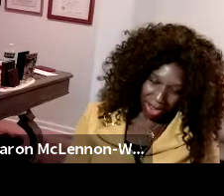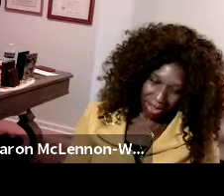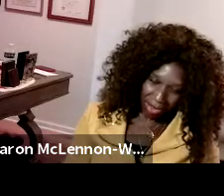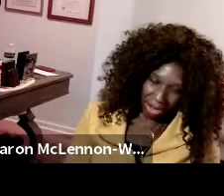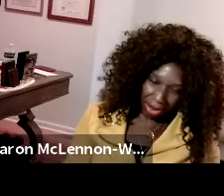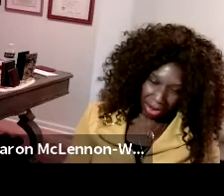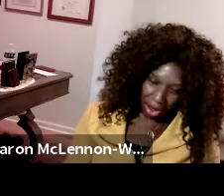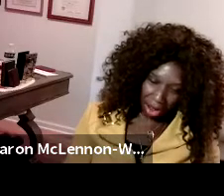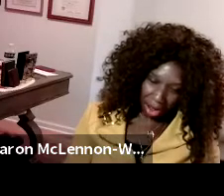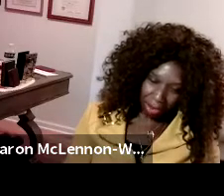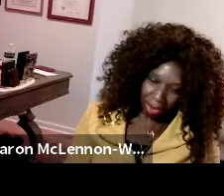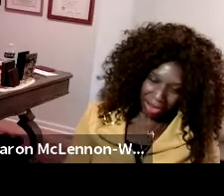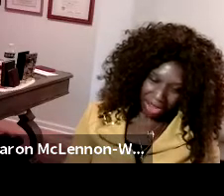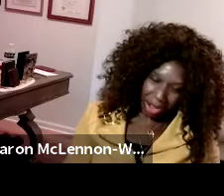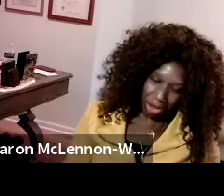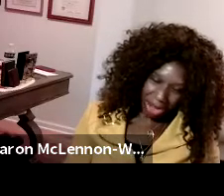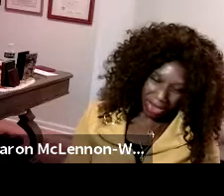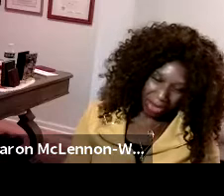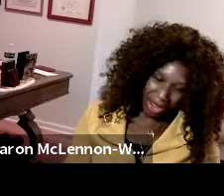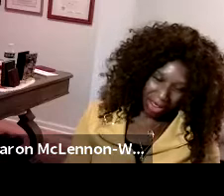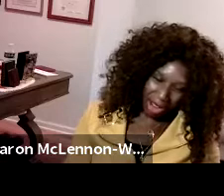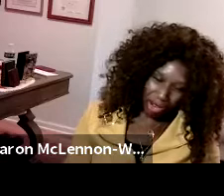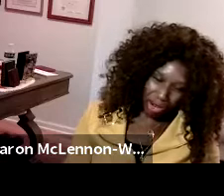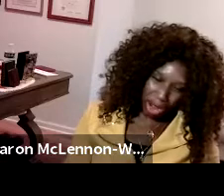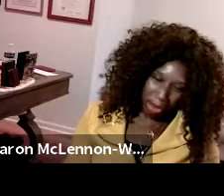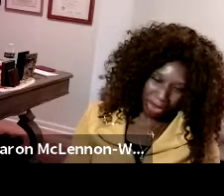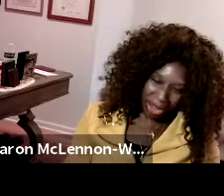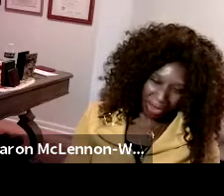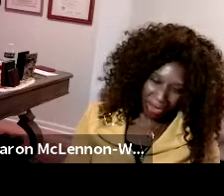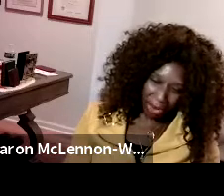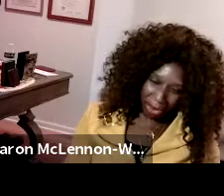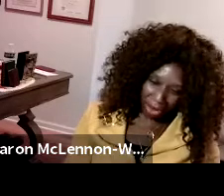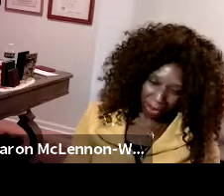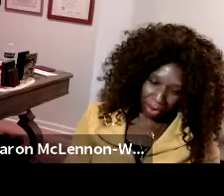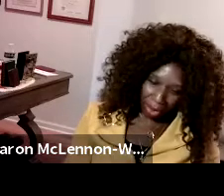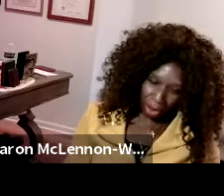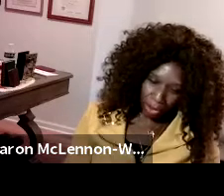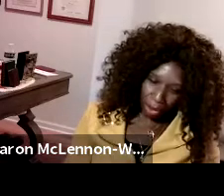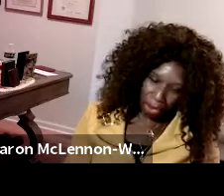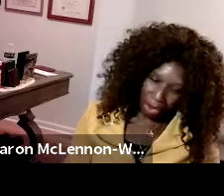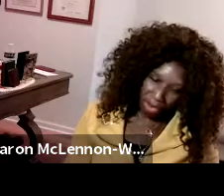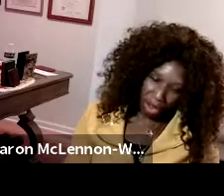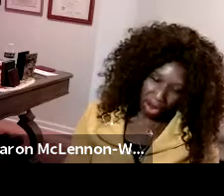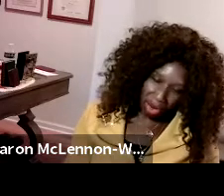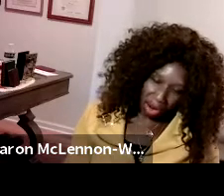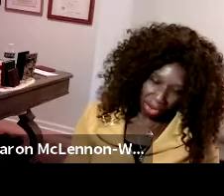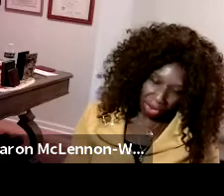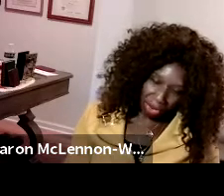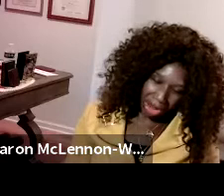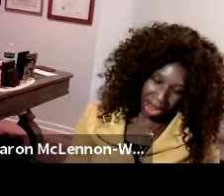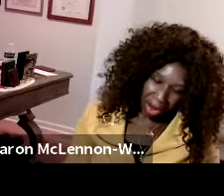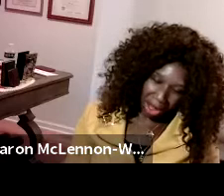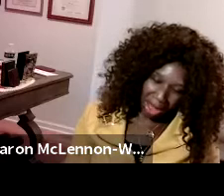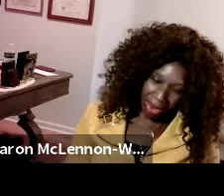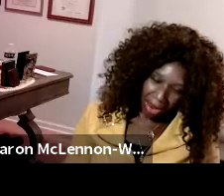has still here, the increase of psychological traumas even further. So for those long haulers